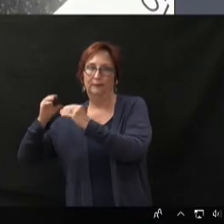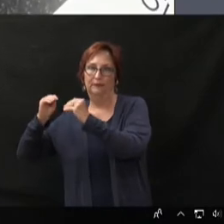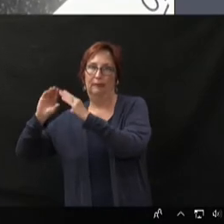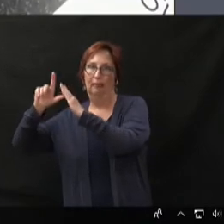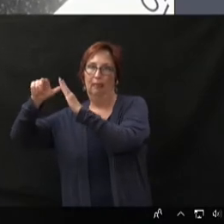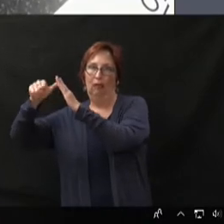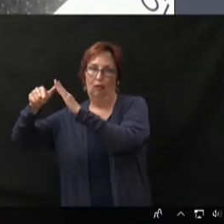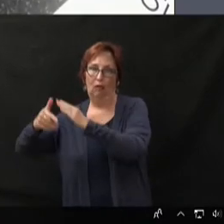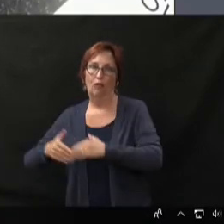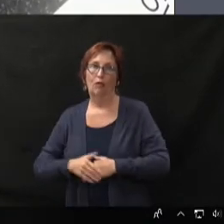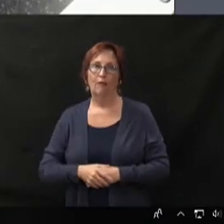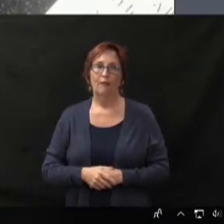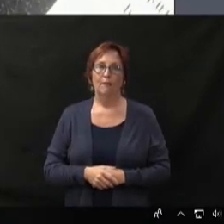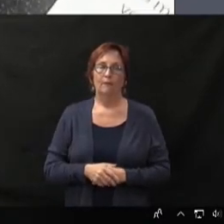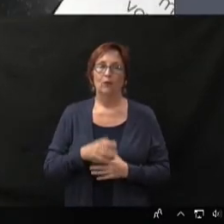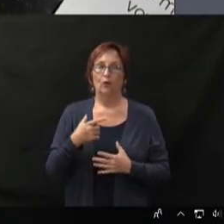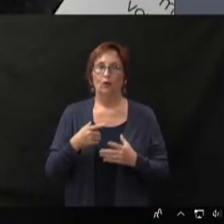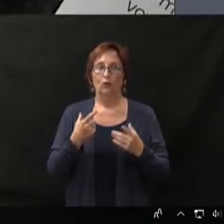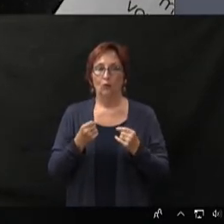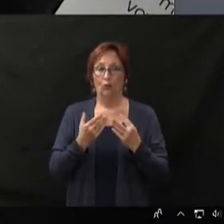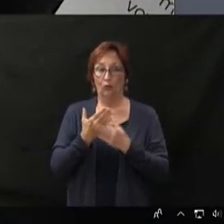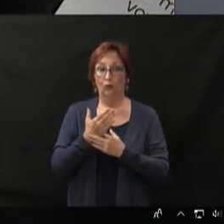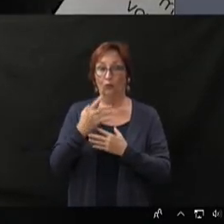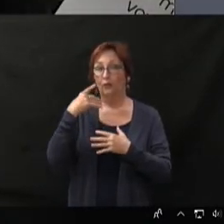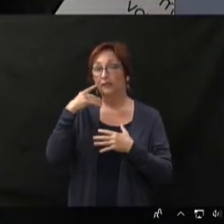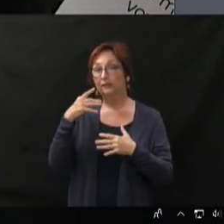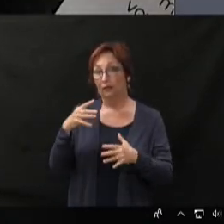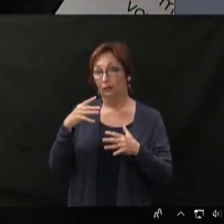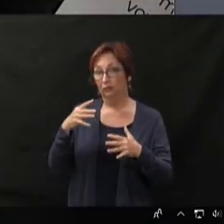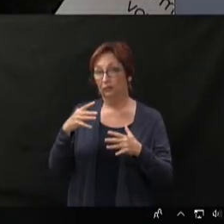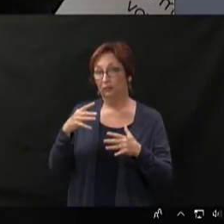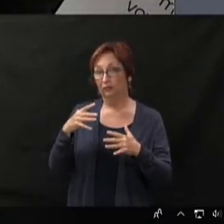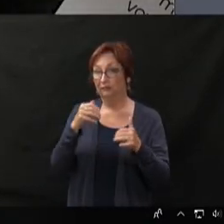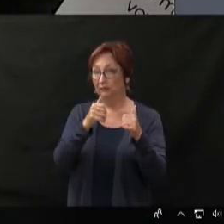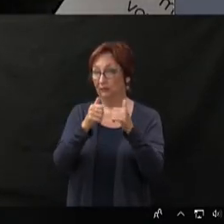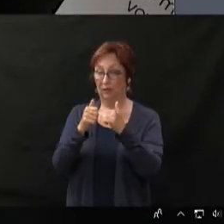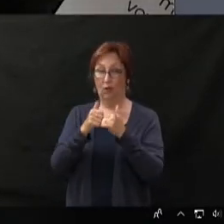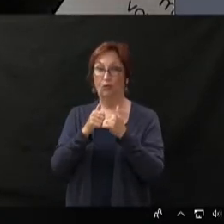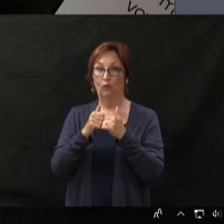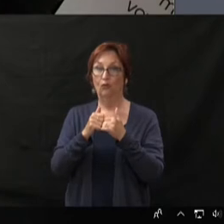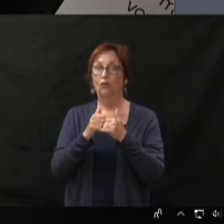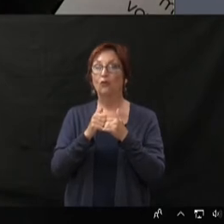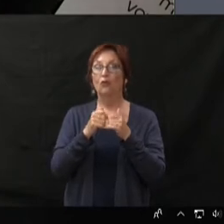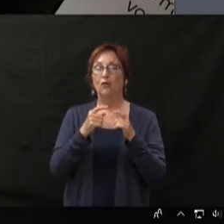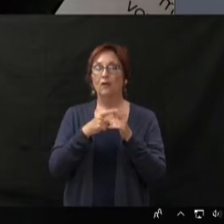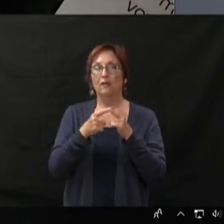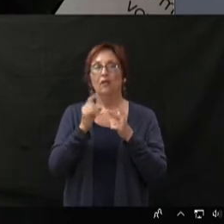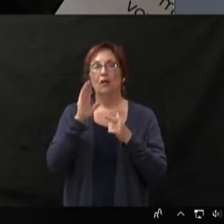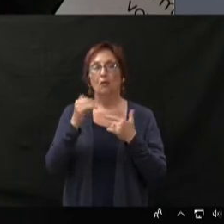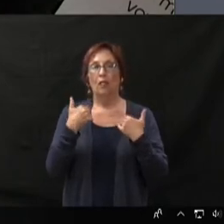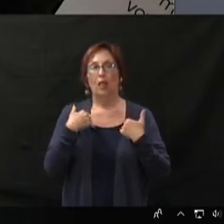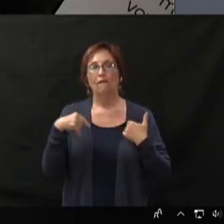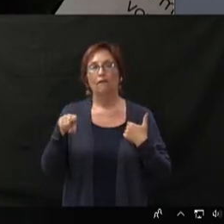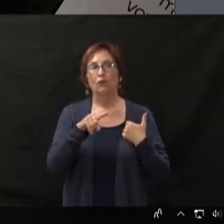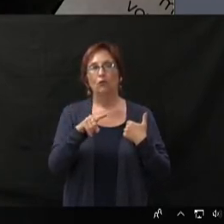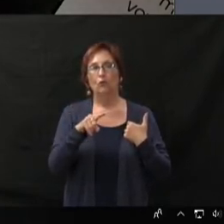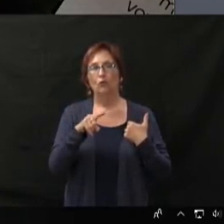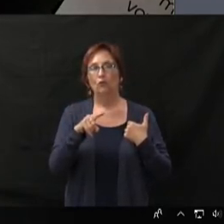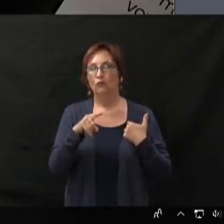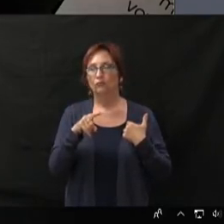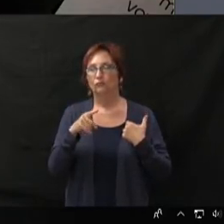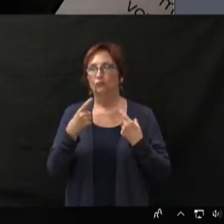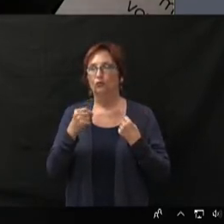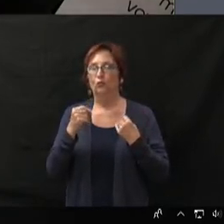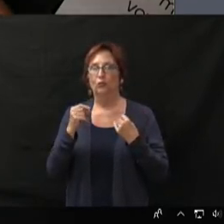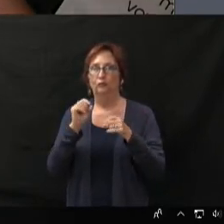All right, we're going to go through the sounds, and then I'm going to have you go through the sounds